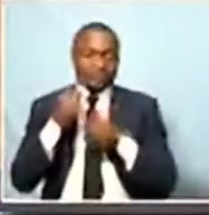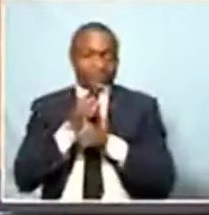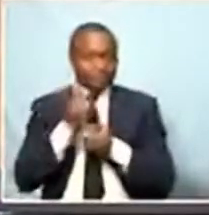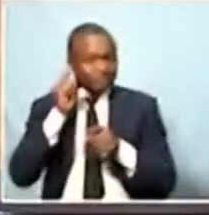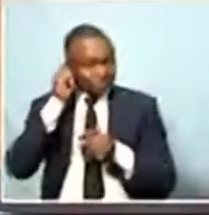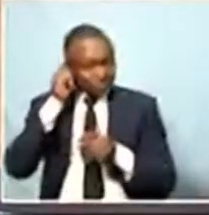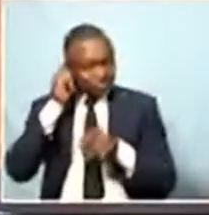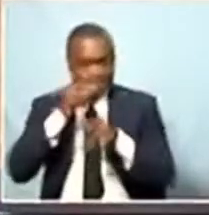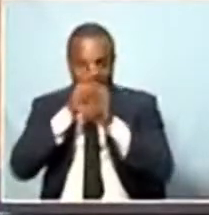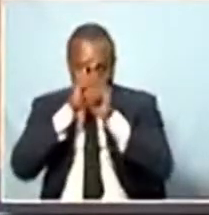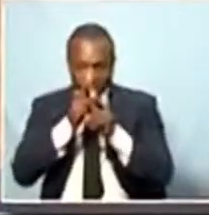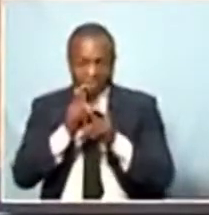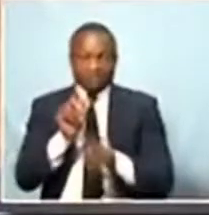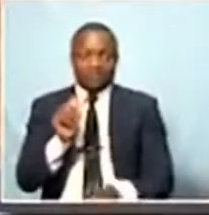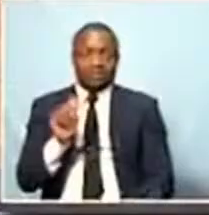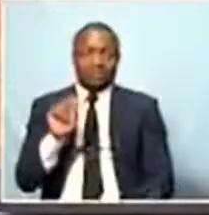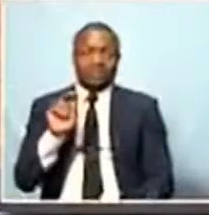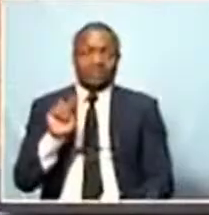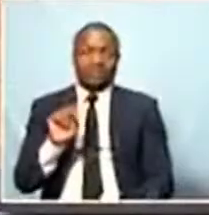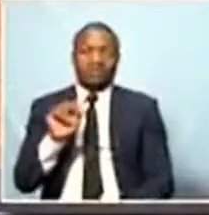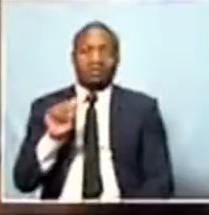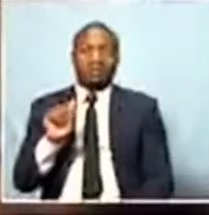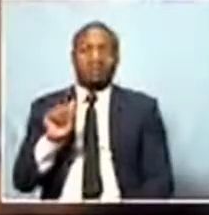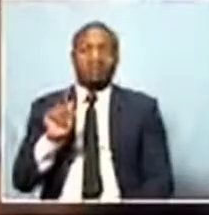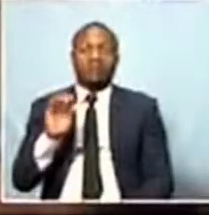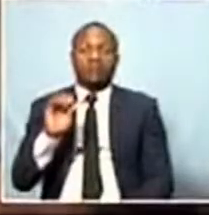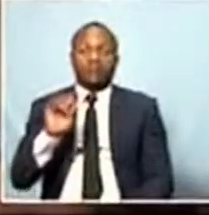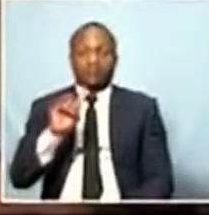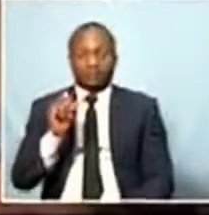Honorable Nakok. Thank you, Chair.